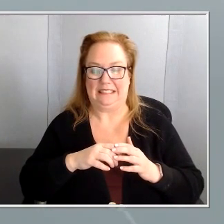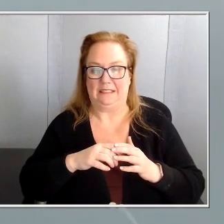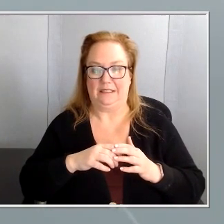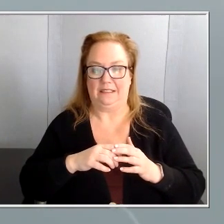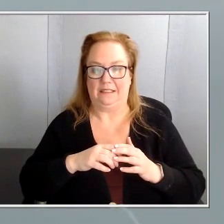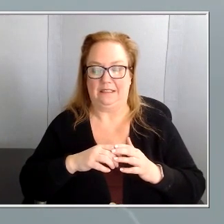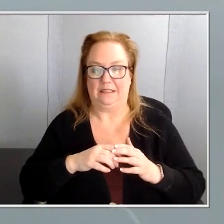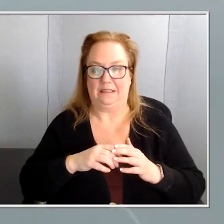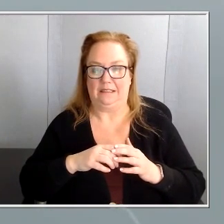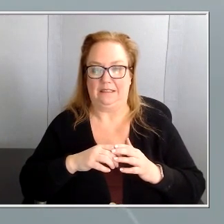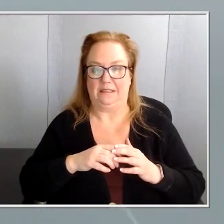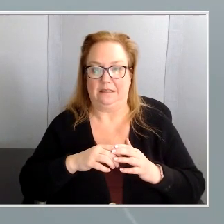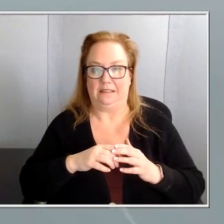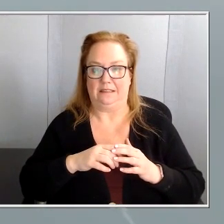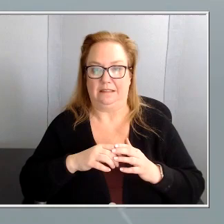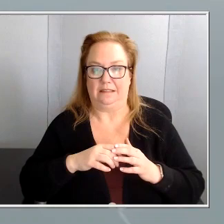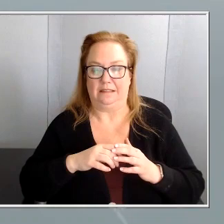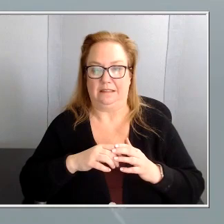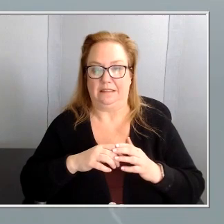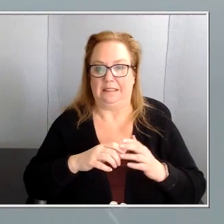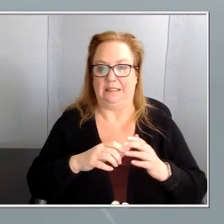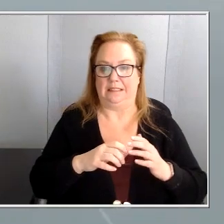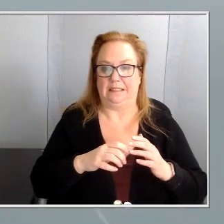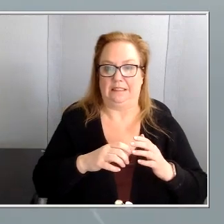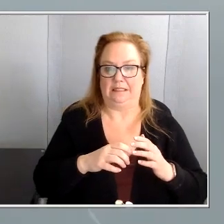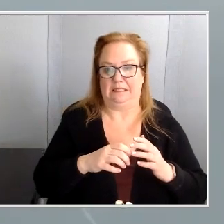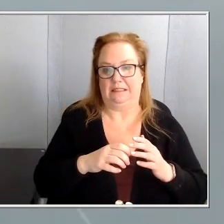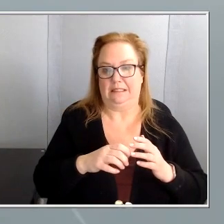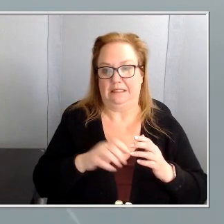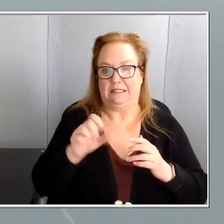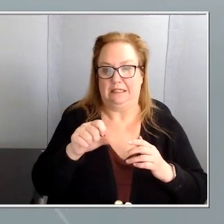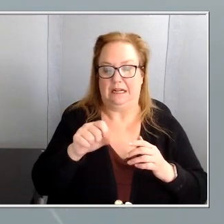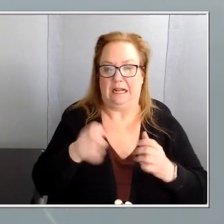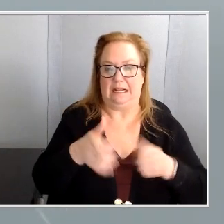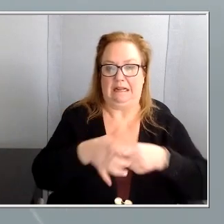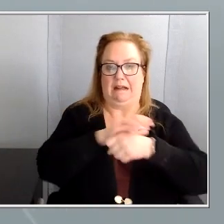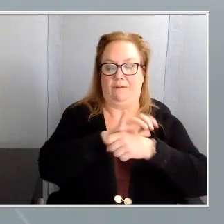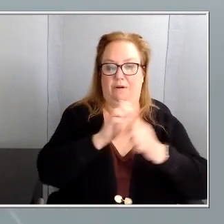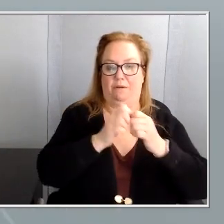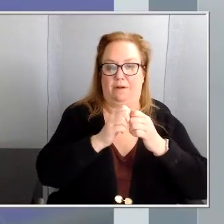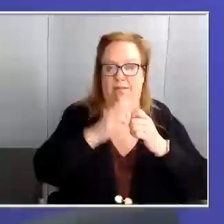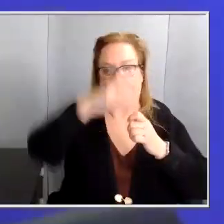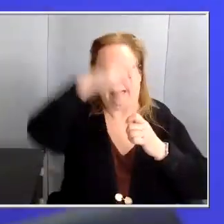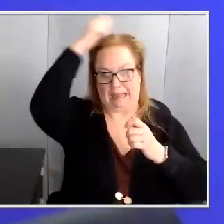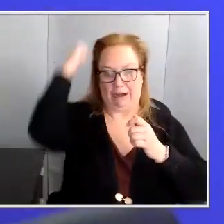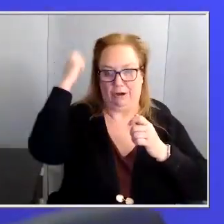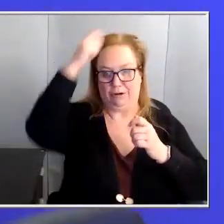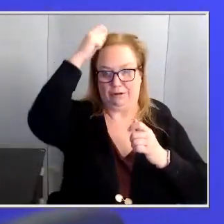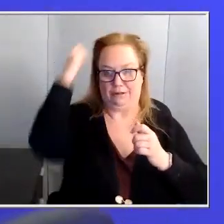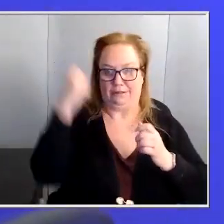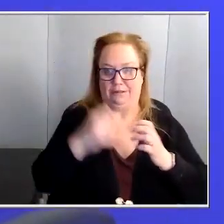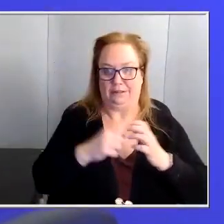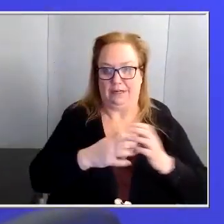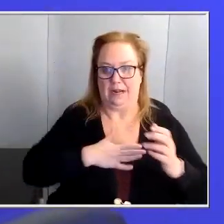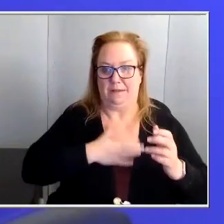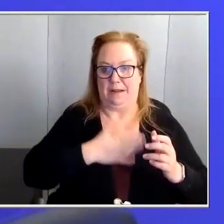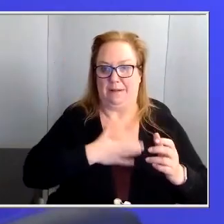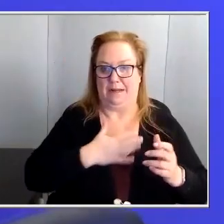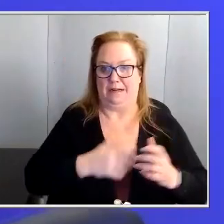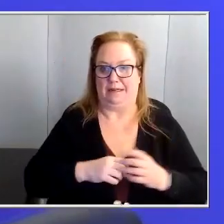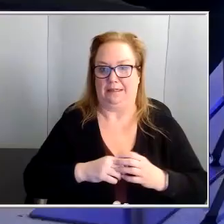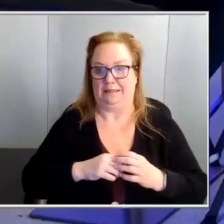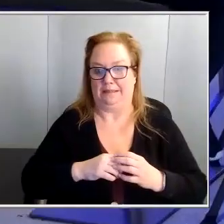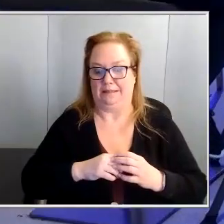Not as subtle. It's not subtle, but I can cover it with lots of my hair, so I'm happy about that. So.